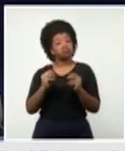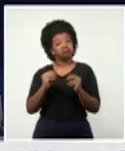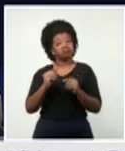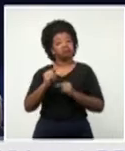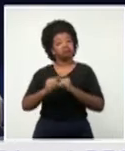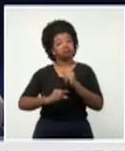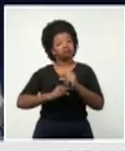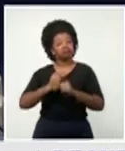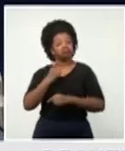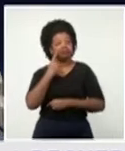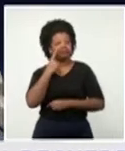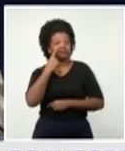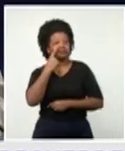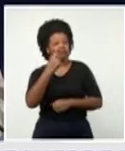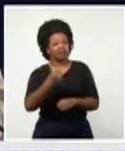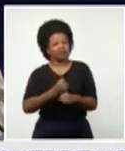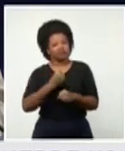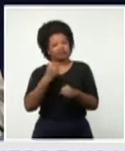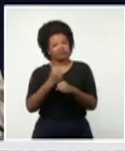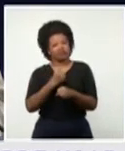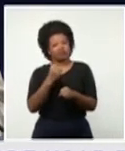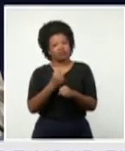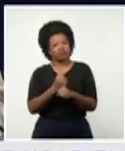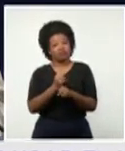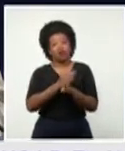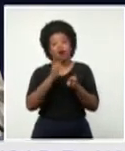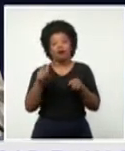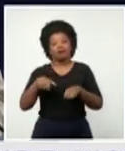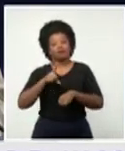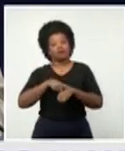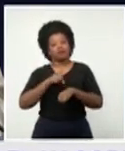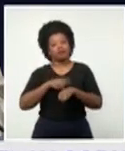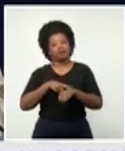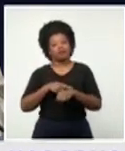are proving that assertion.